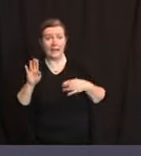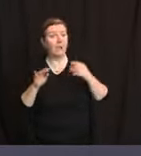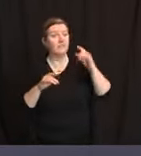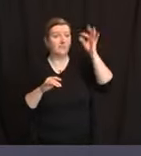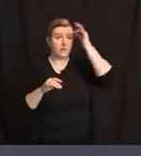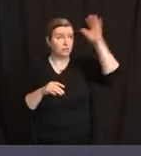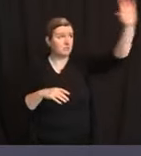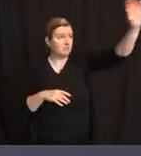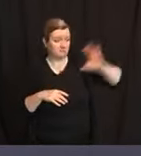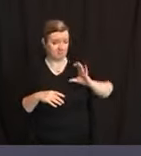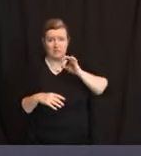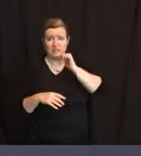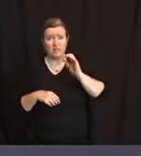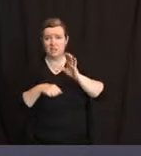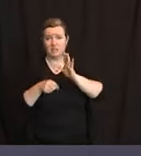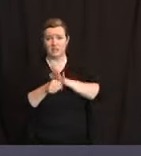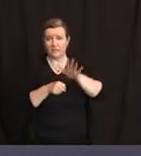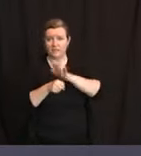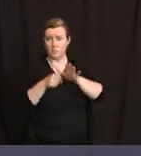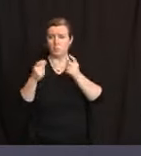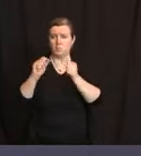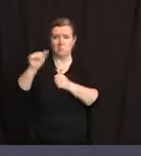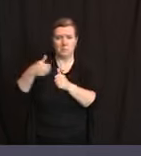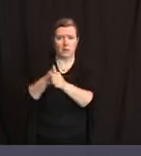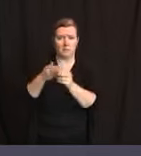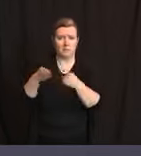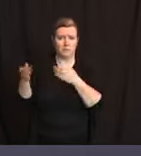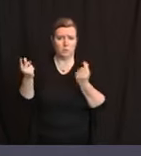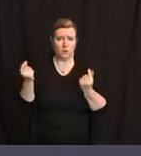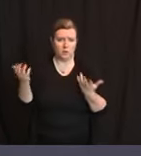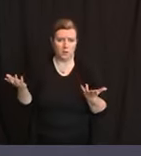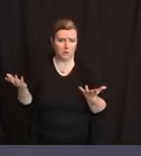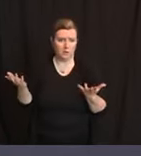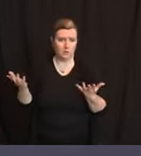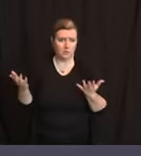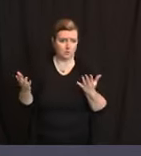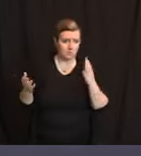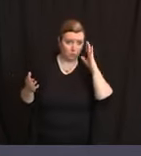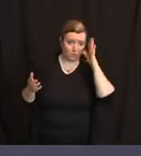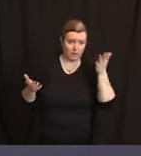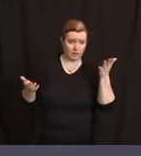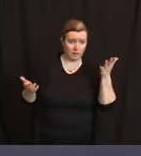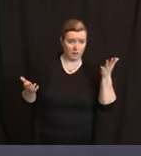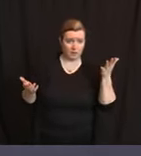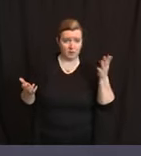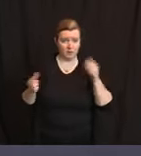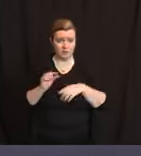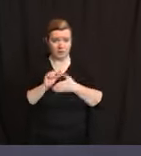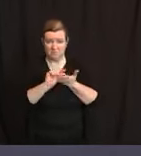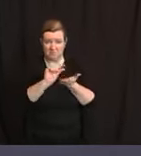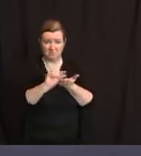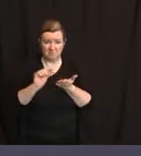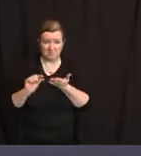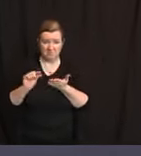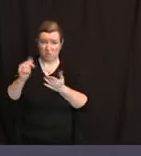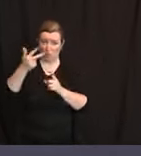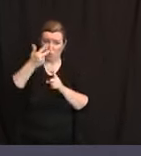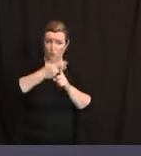materialize? And finally, do you plan to continue to make the quarterly pension payments at the amount that you pledged? Thank